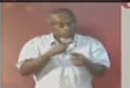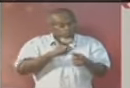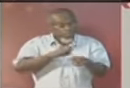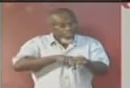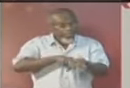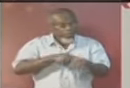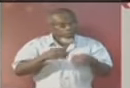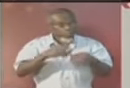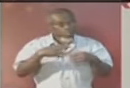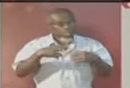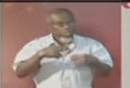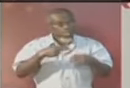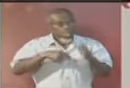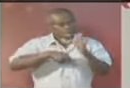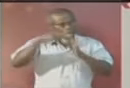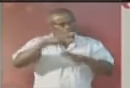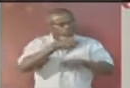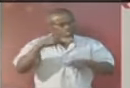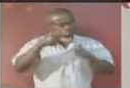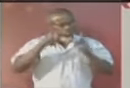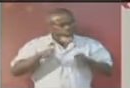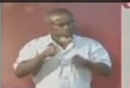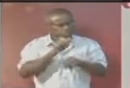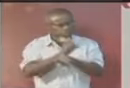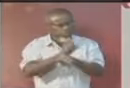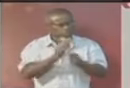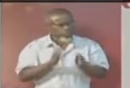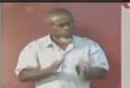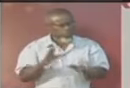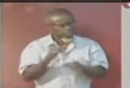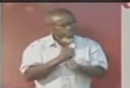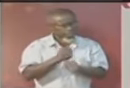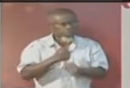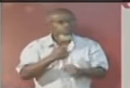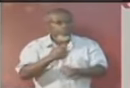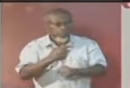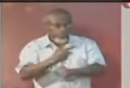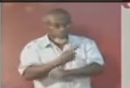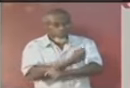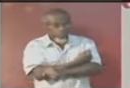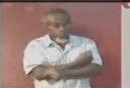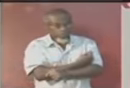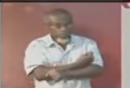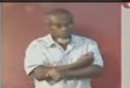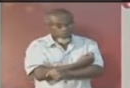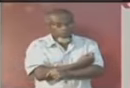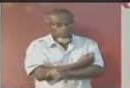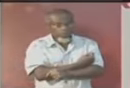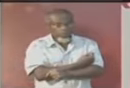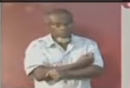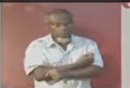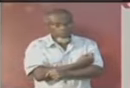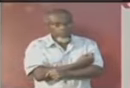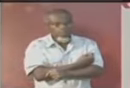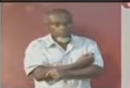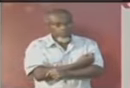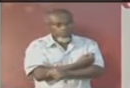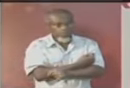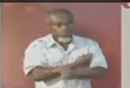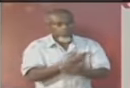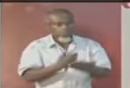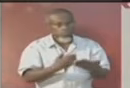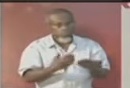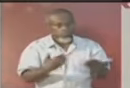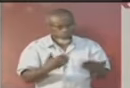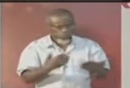at the time was the SII, which was AstraZeneca. We had offered the healthcare workers AstraZeneca at one point in time.